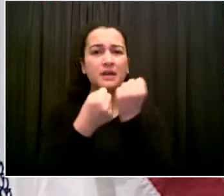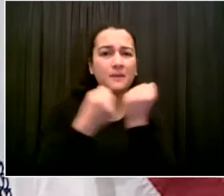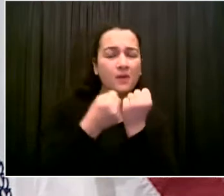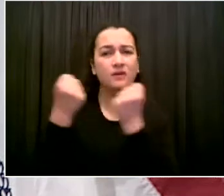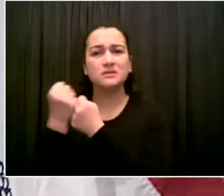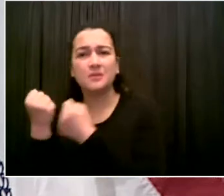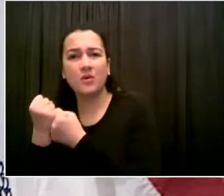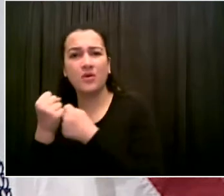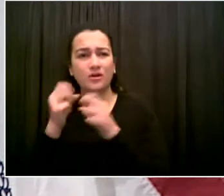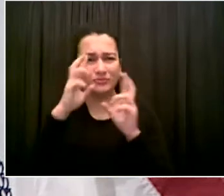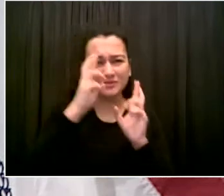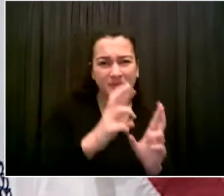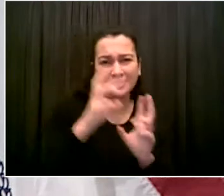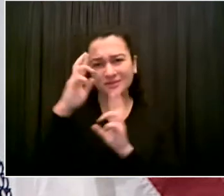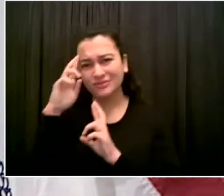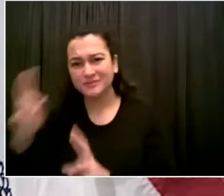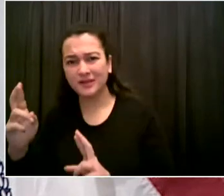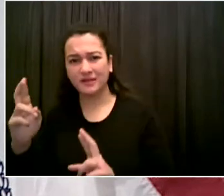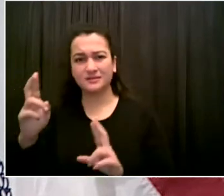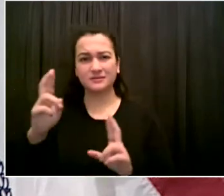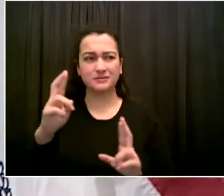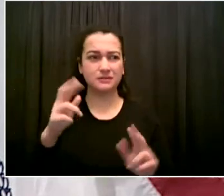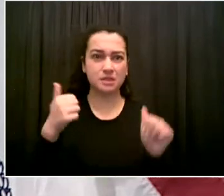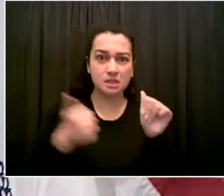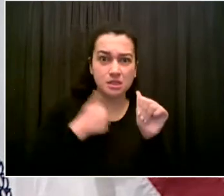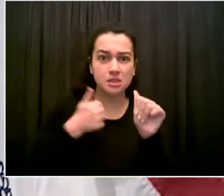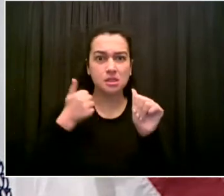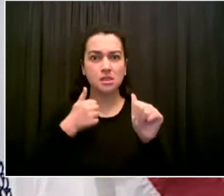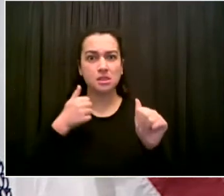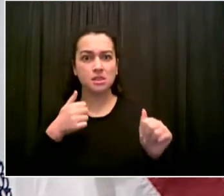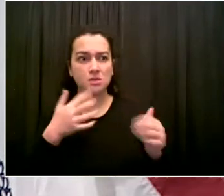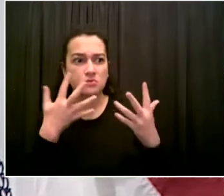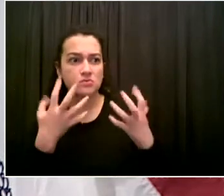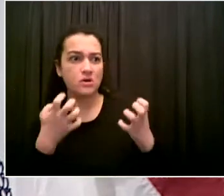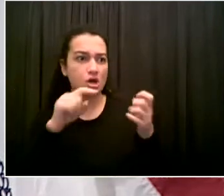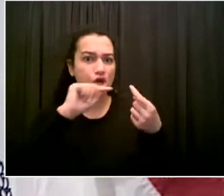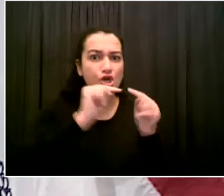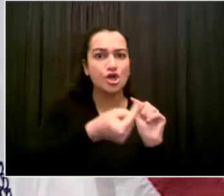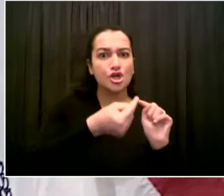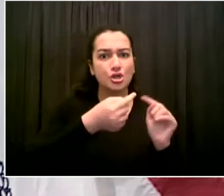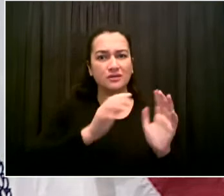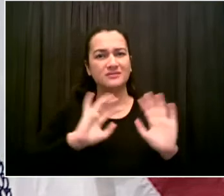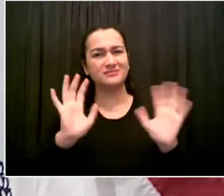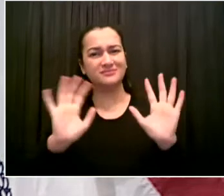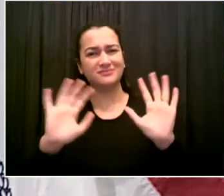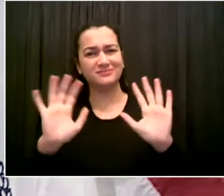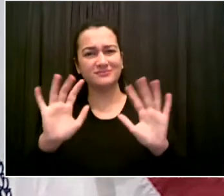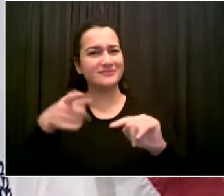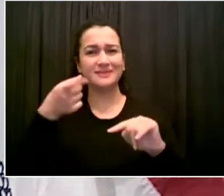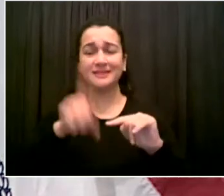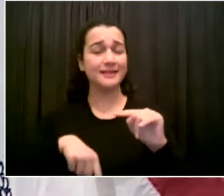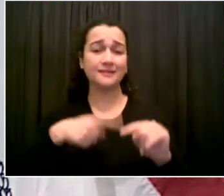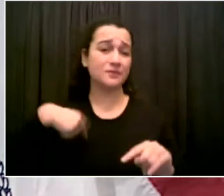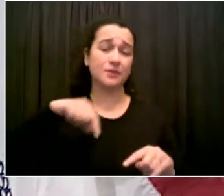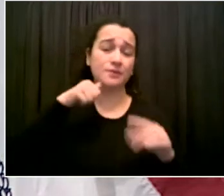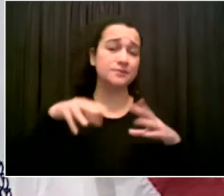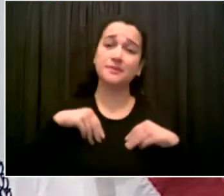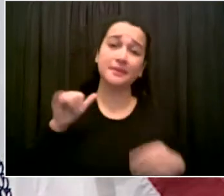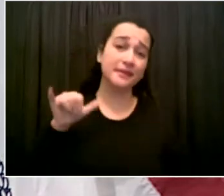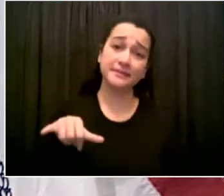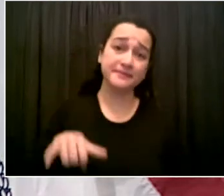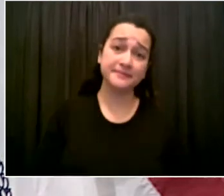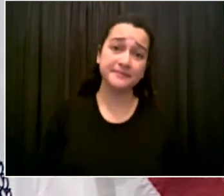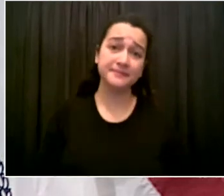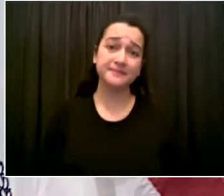and beyond speaking out, we also need to use the strength of the NYPD to protect